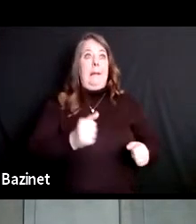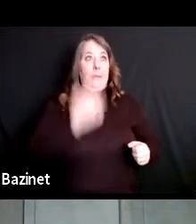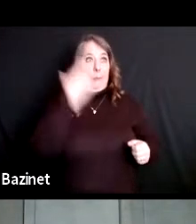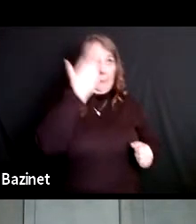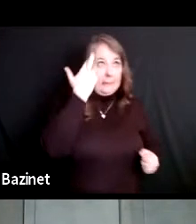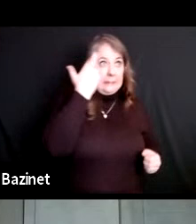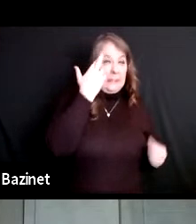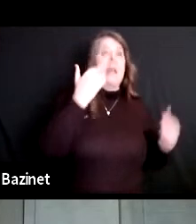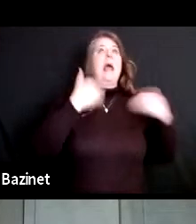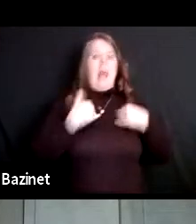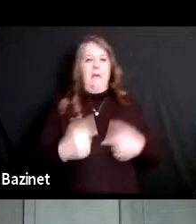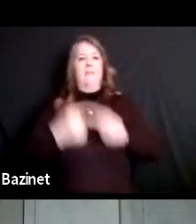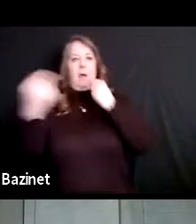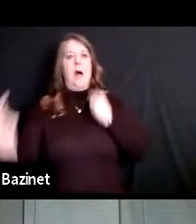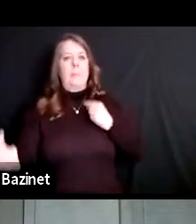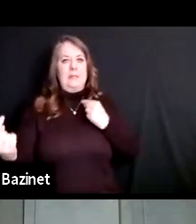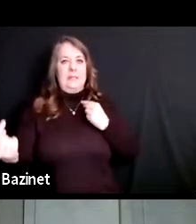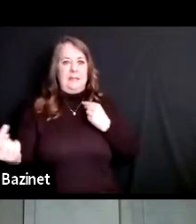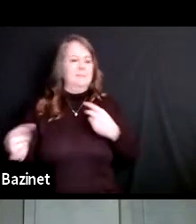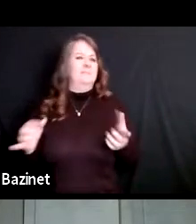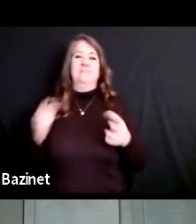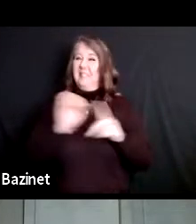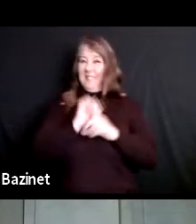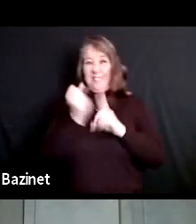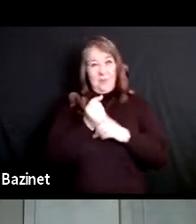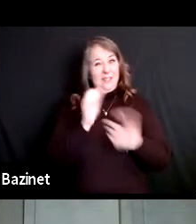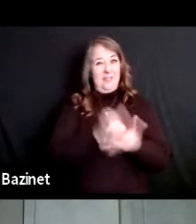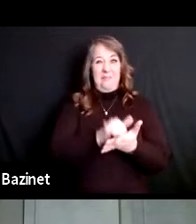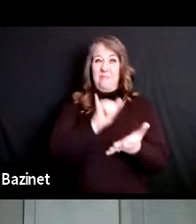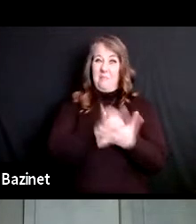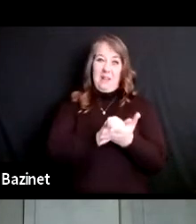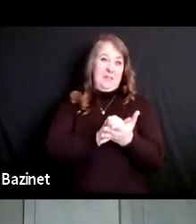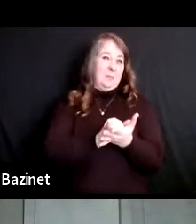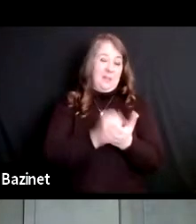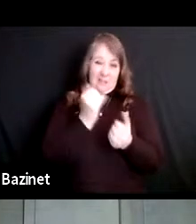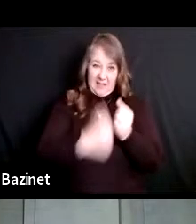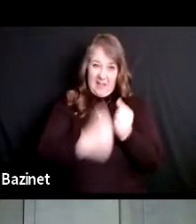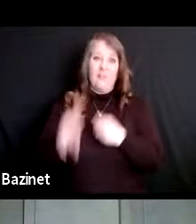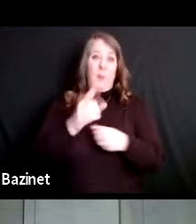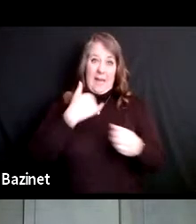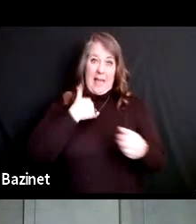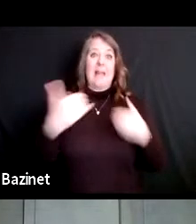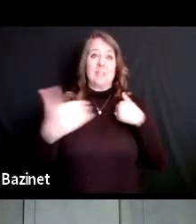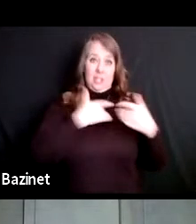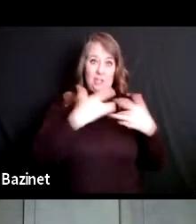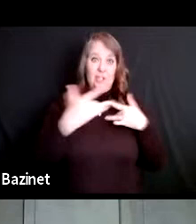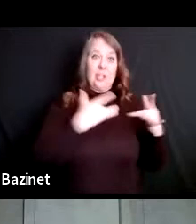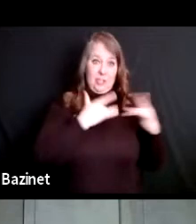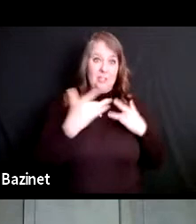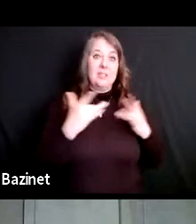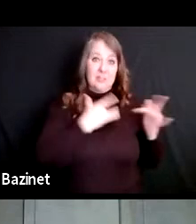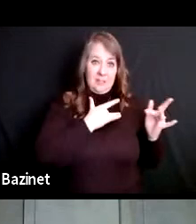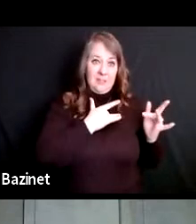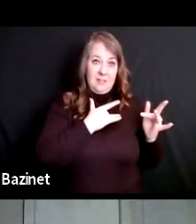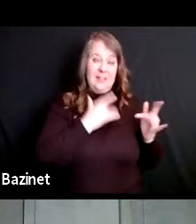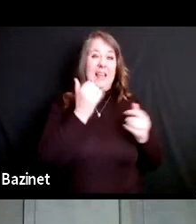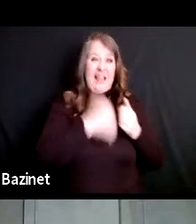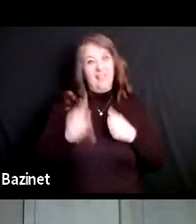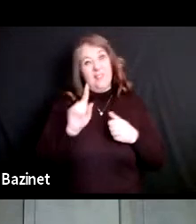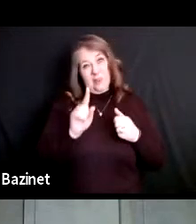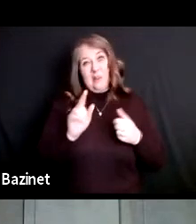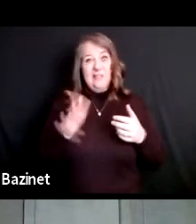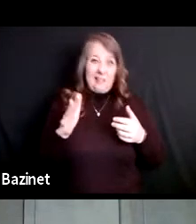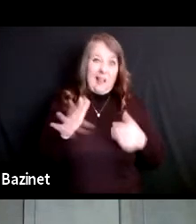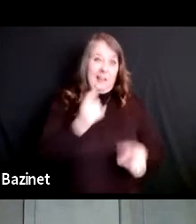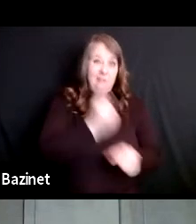So it's just an impossible situation where, yes, everybody has concerns and everybody is kind of right.